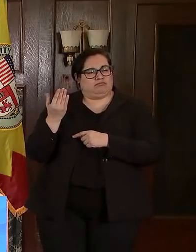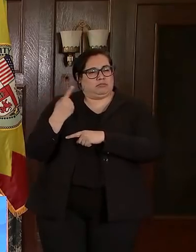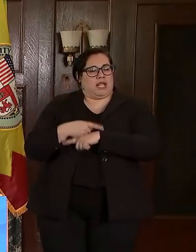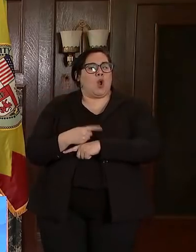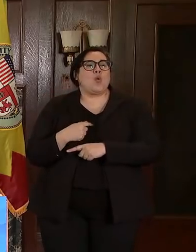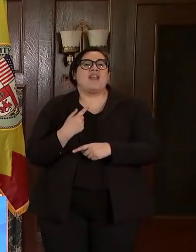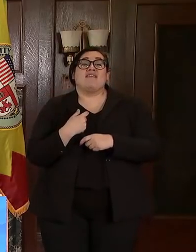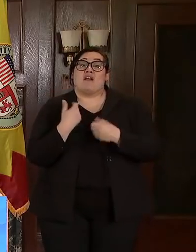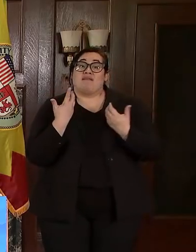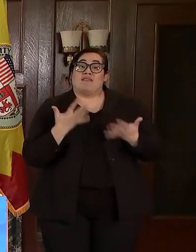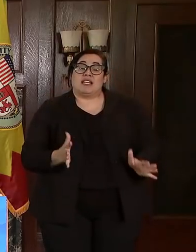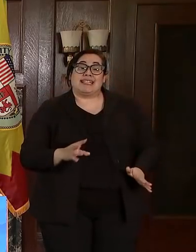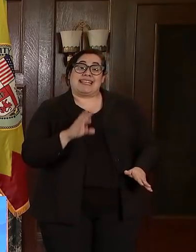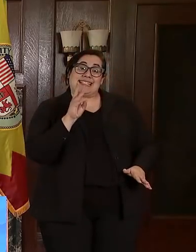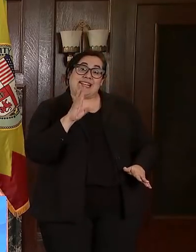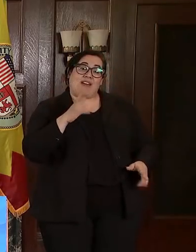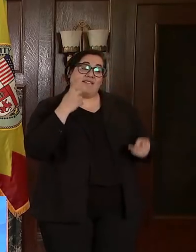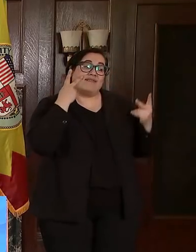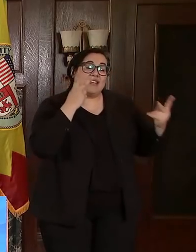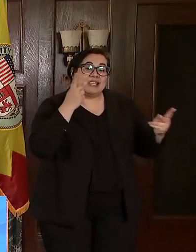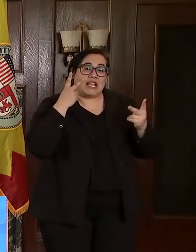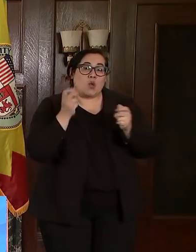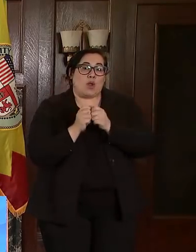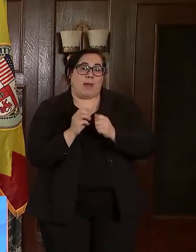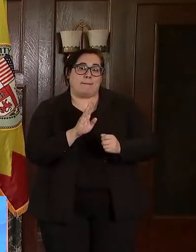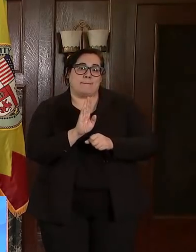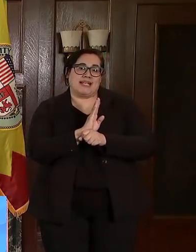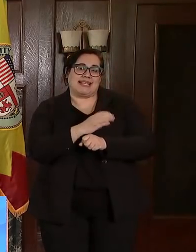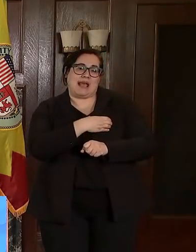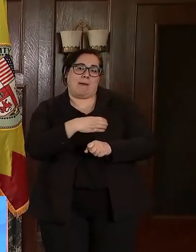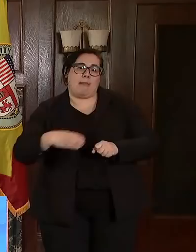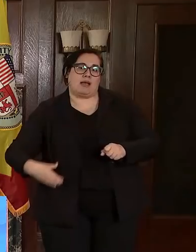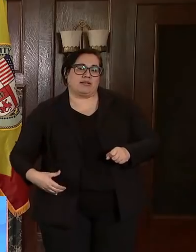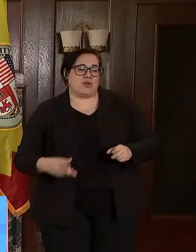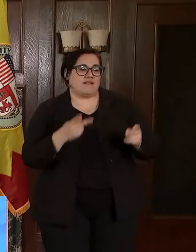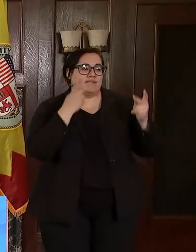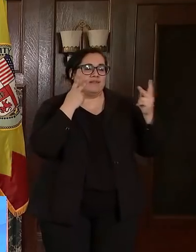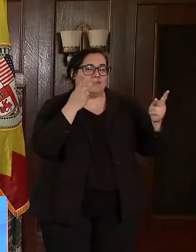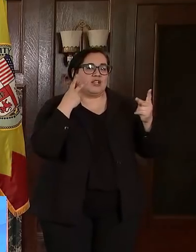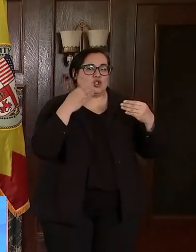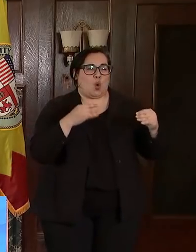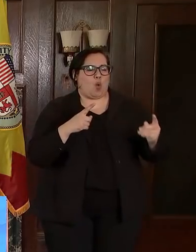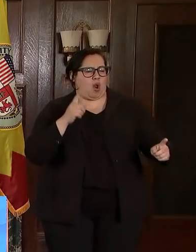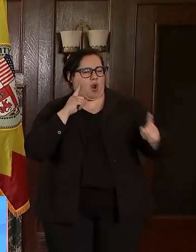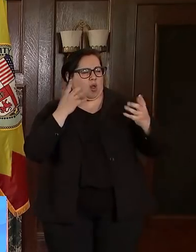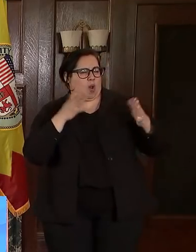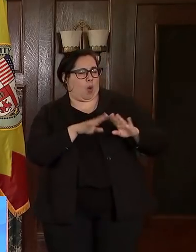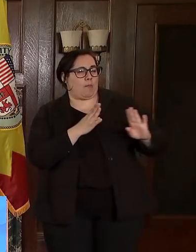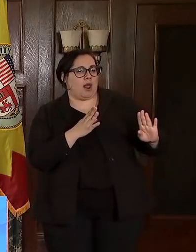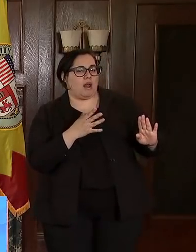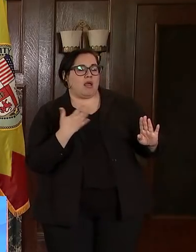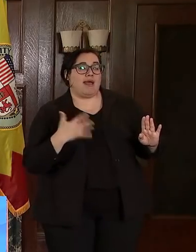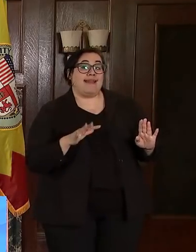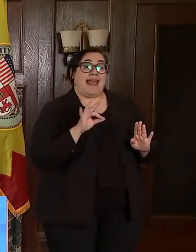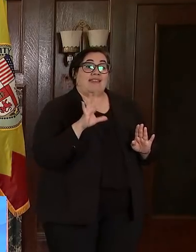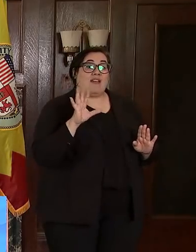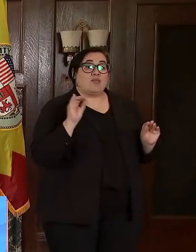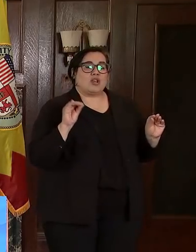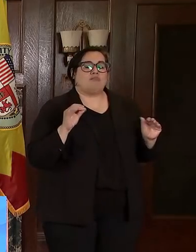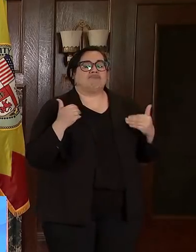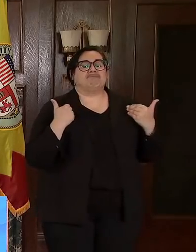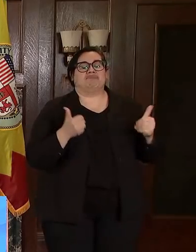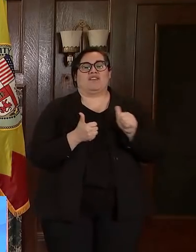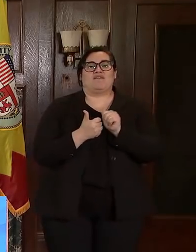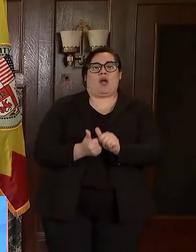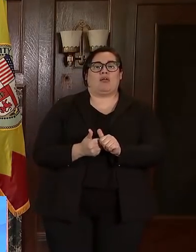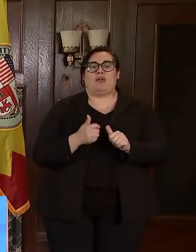we've made 65 visits with our business ambassadors to any stores that we heard that were open. 95% of them complied with the first,